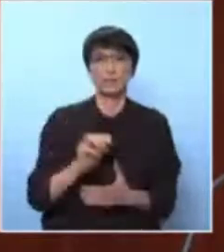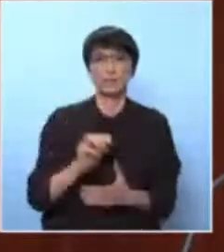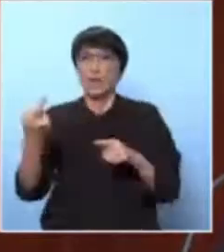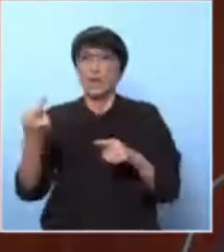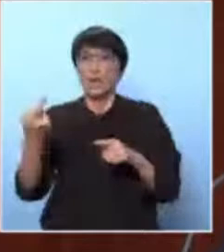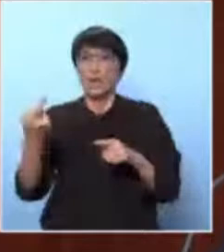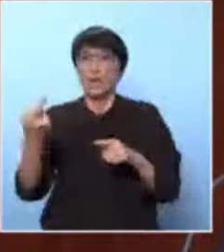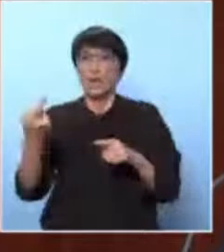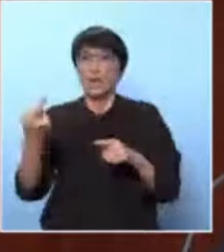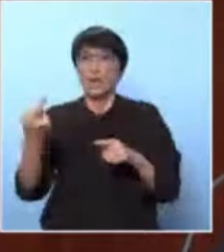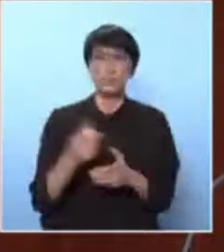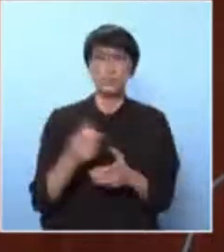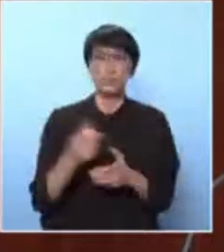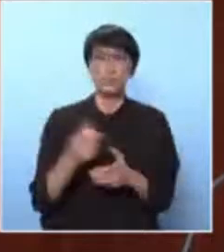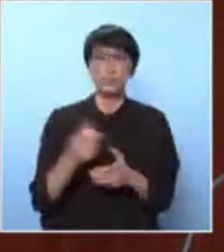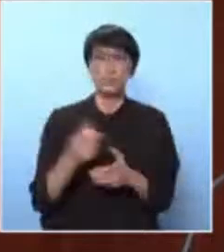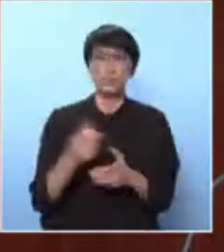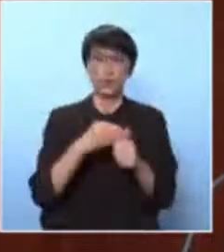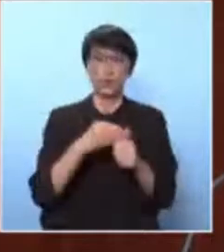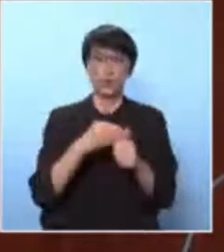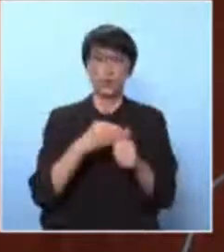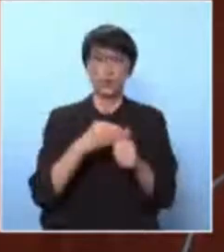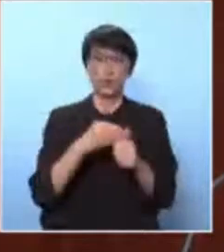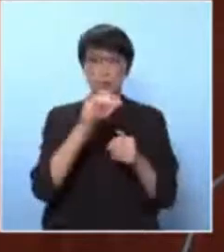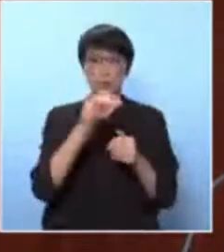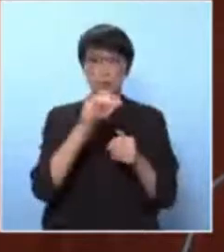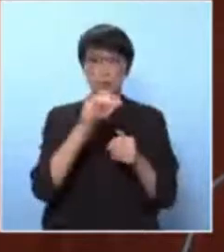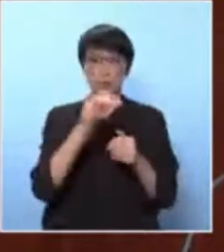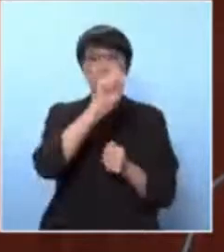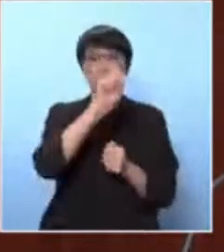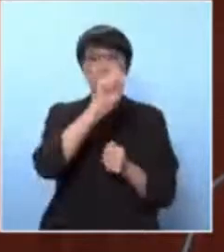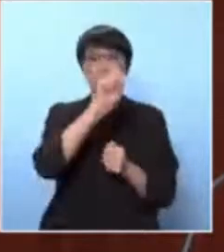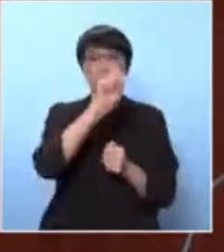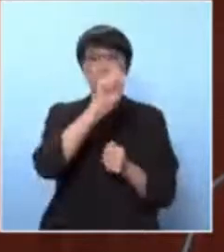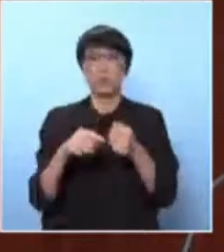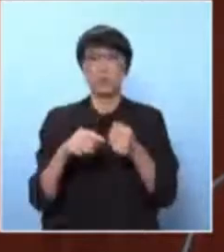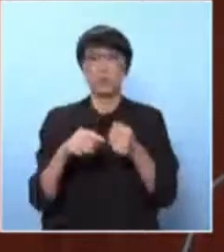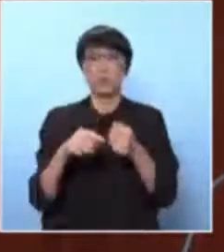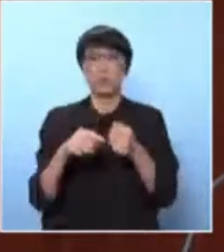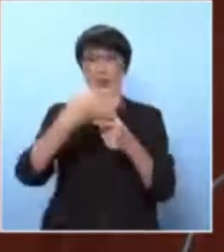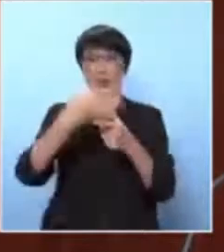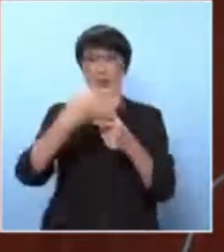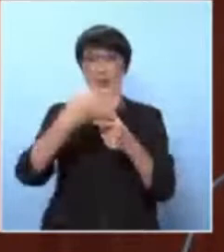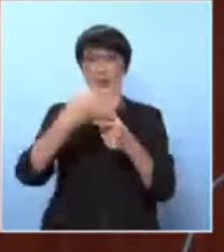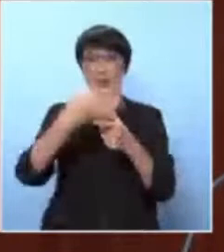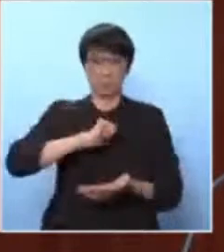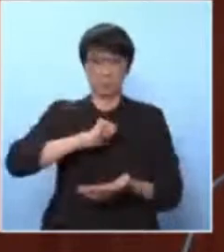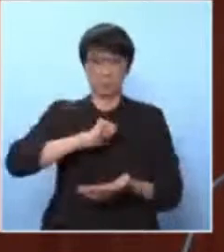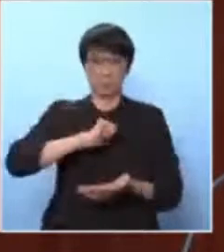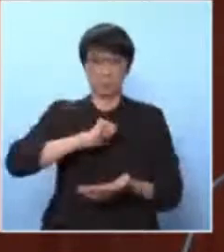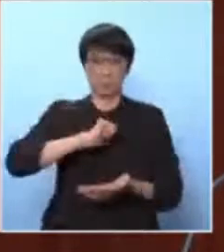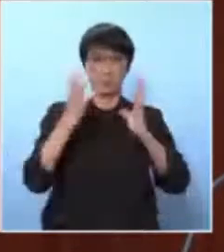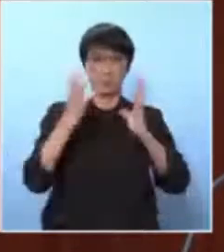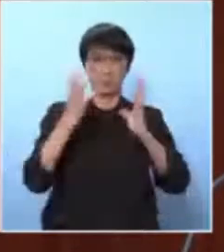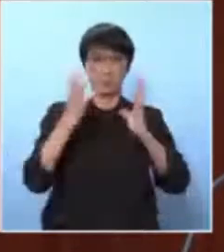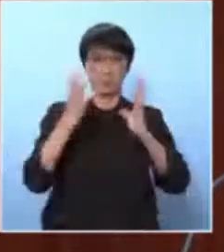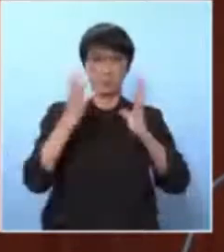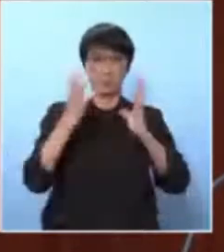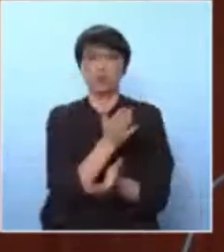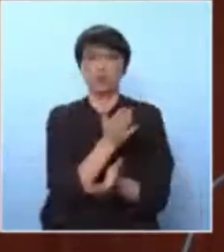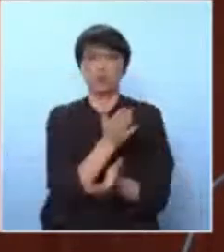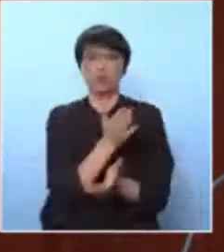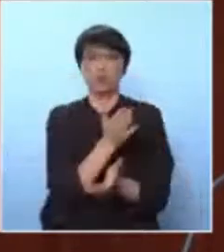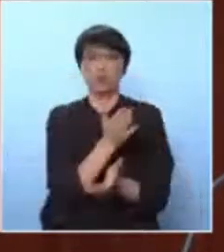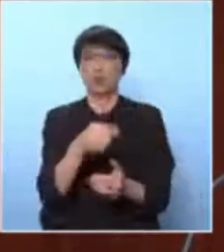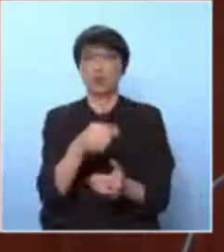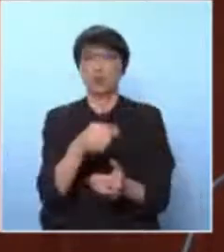the ERB, will roll out a 2-year pilot scheme in the first quarter of next year, allowing employers to arrange enterprise-based